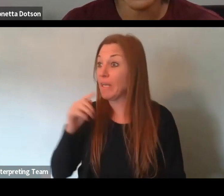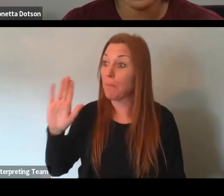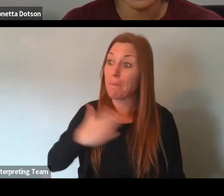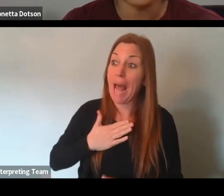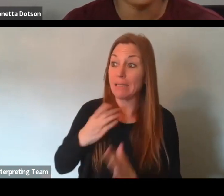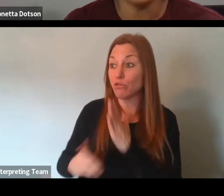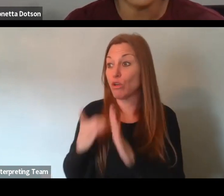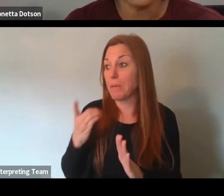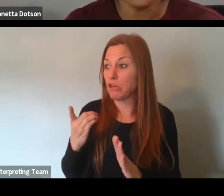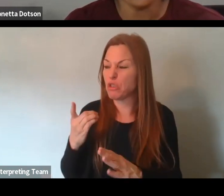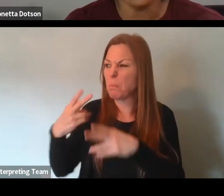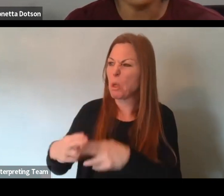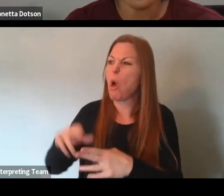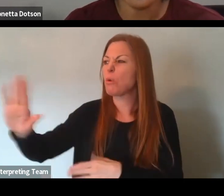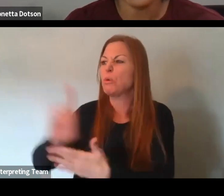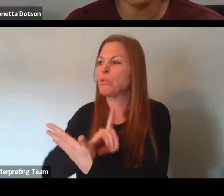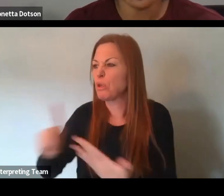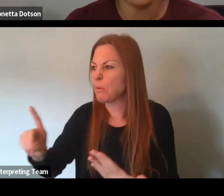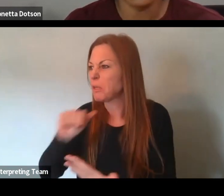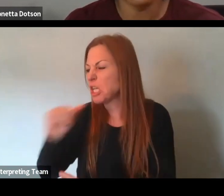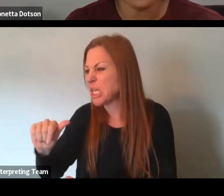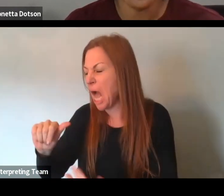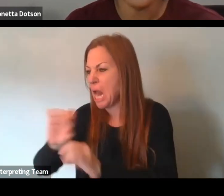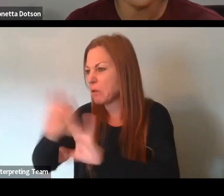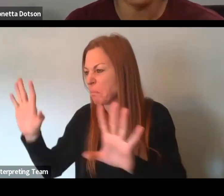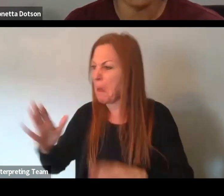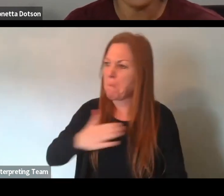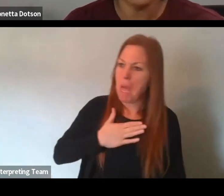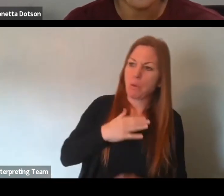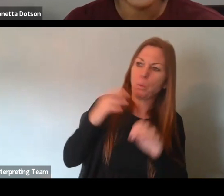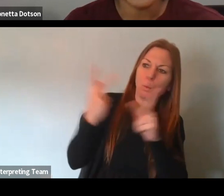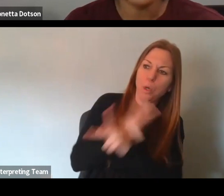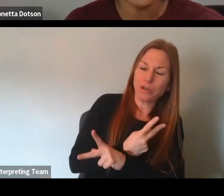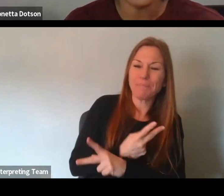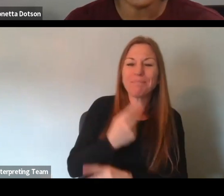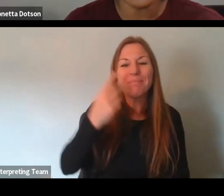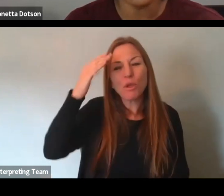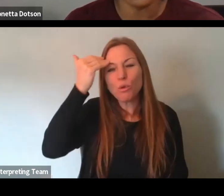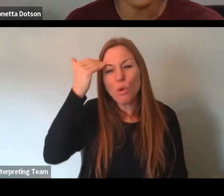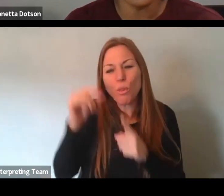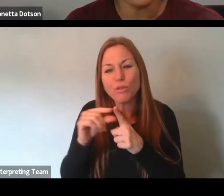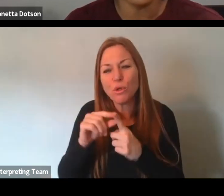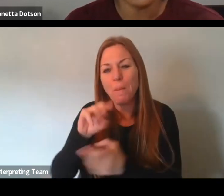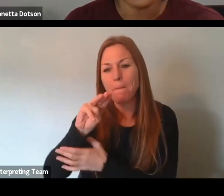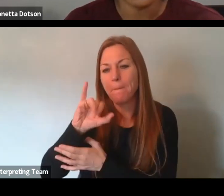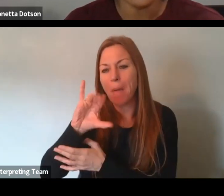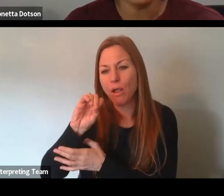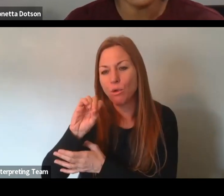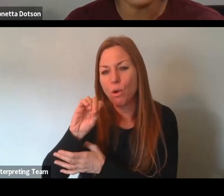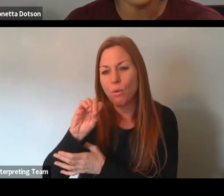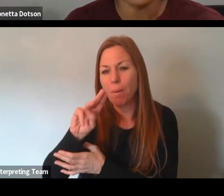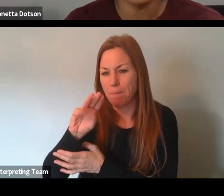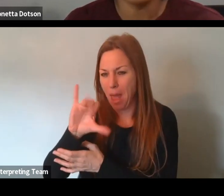microaggressions. I always say that I don't like that term because micro implies small, and these